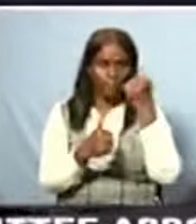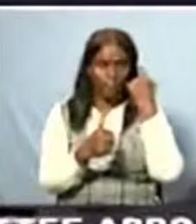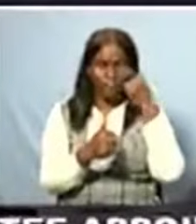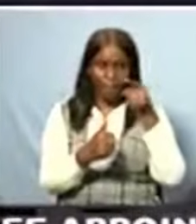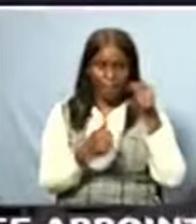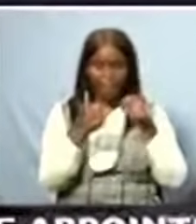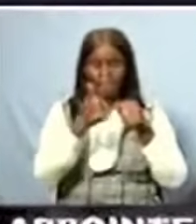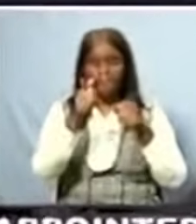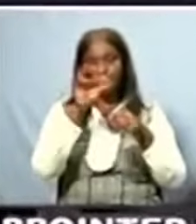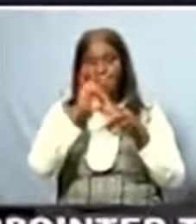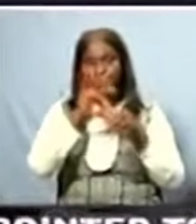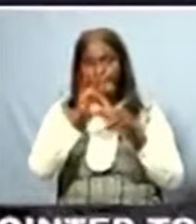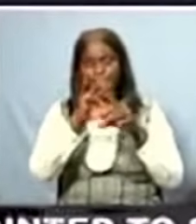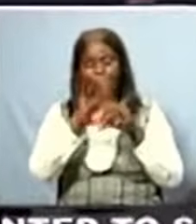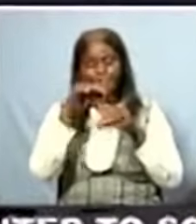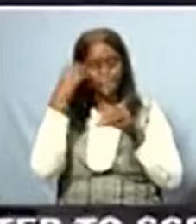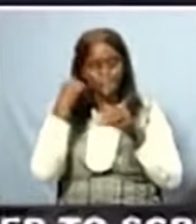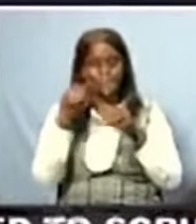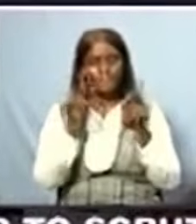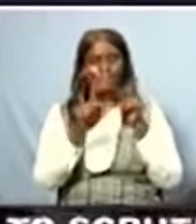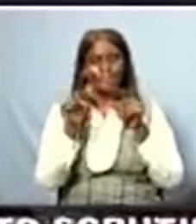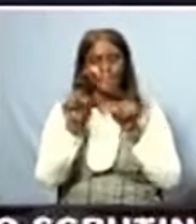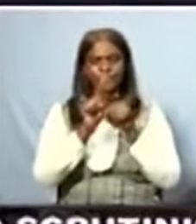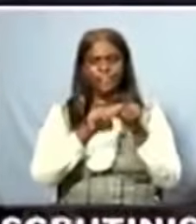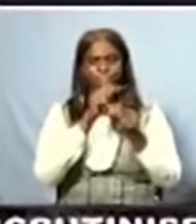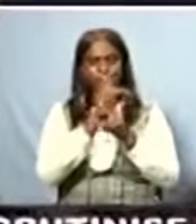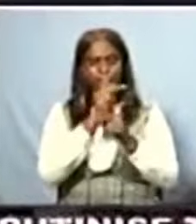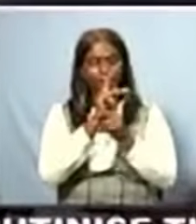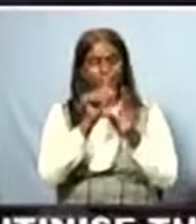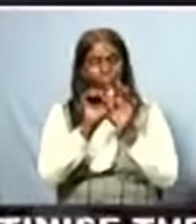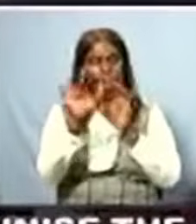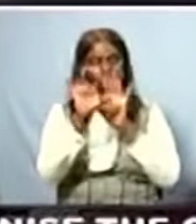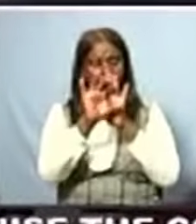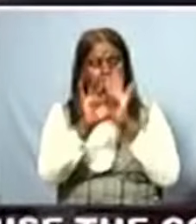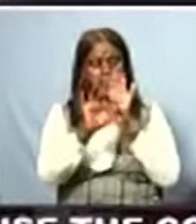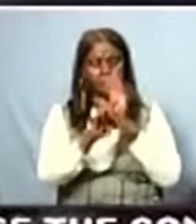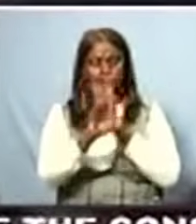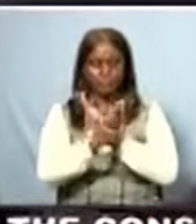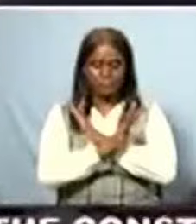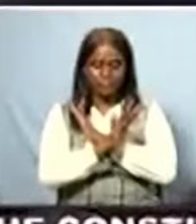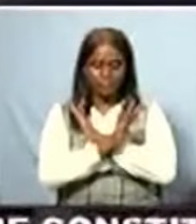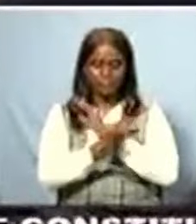other elected office bearers are contained in the Constitution of Zambia.